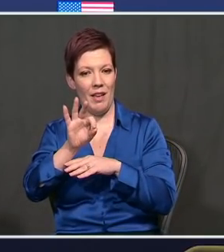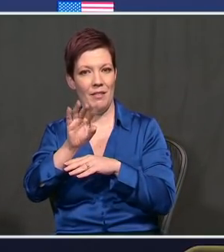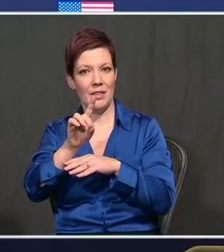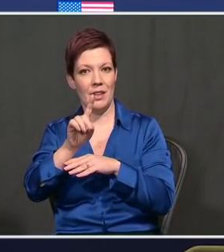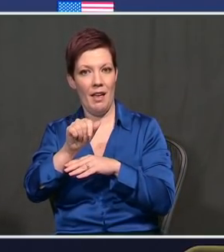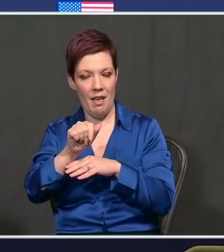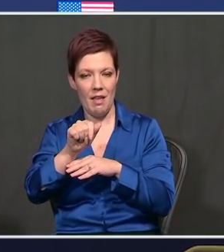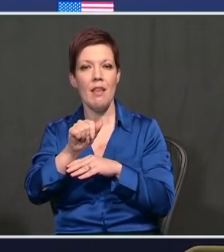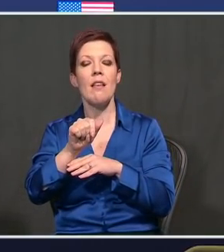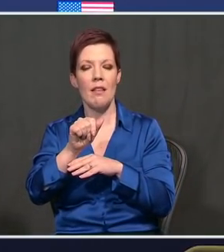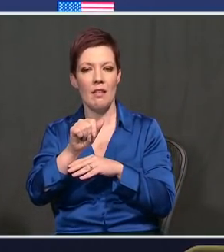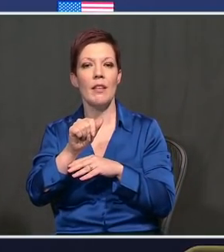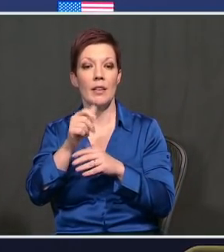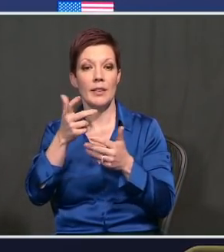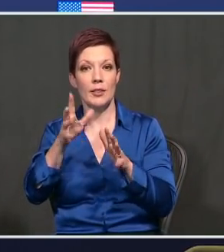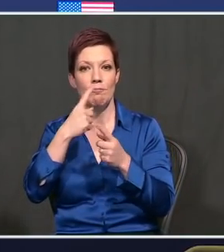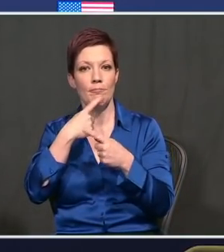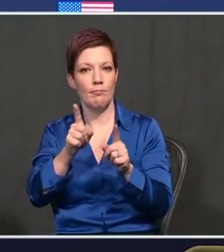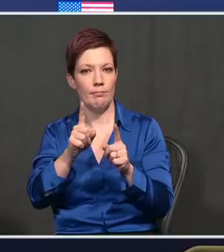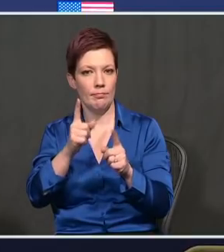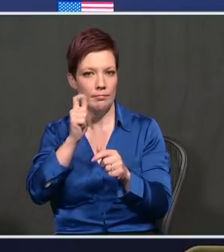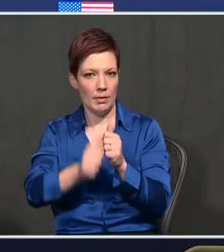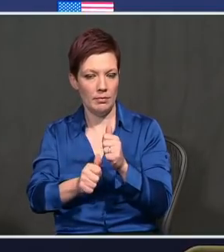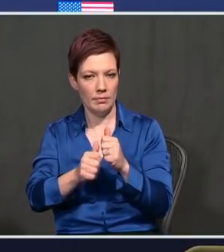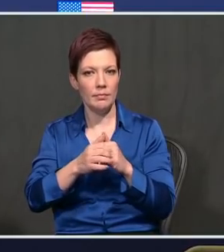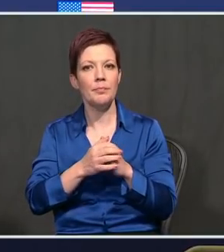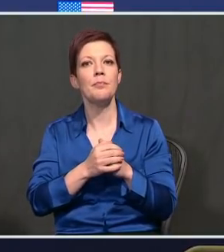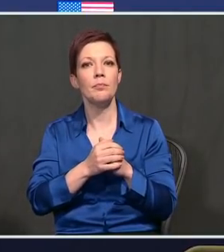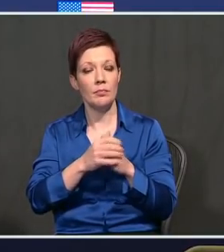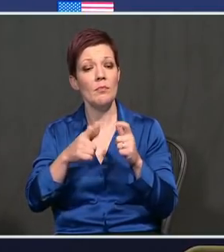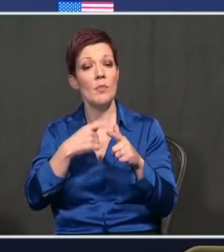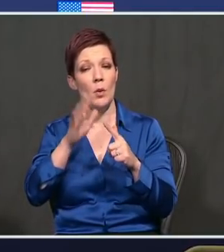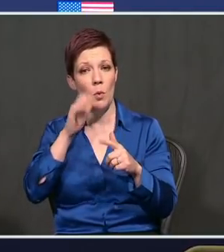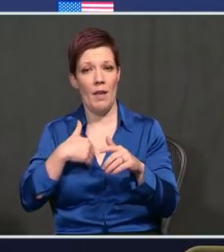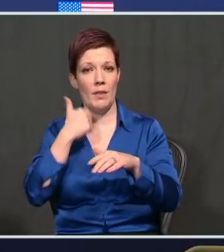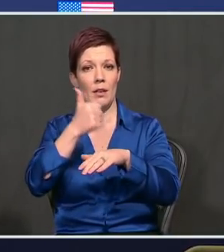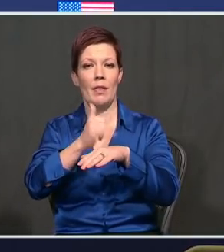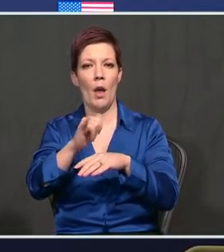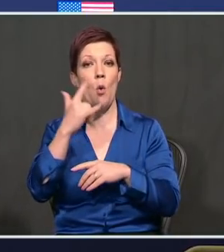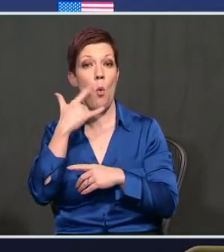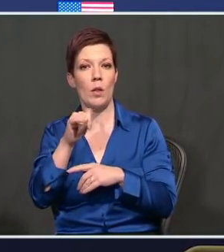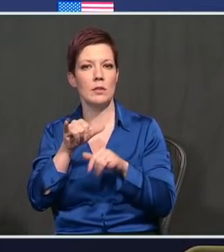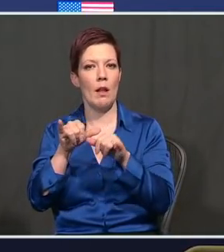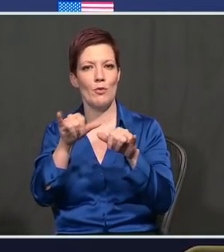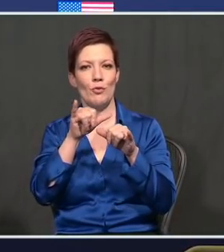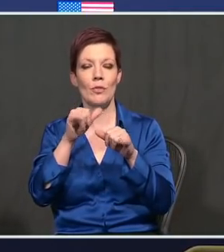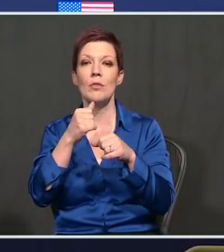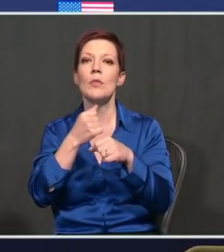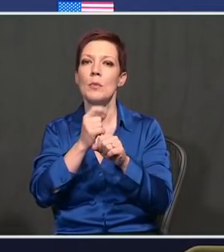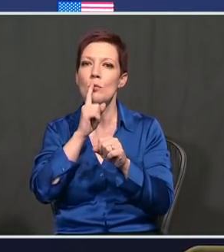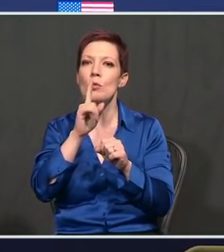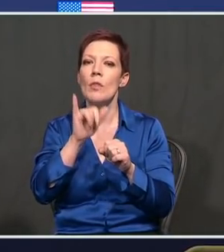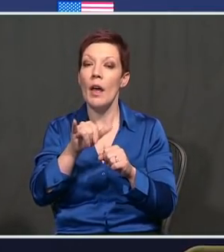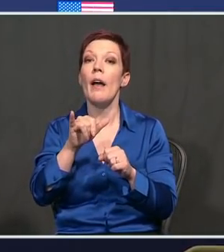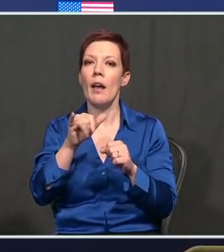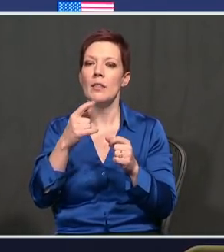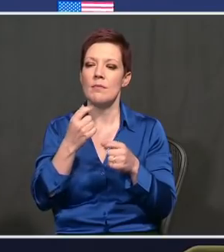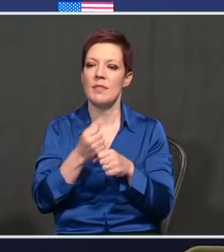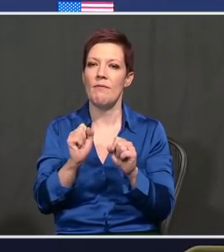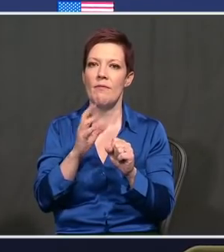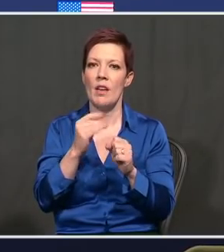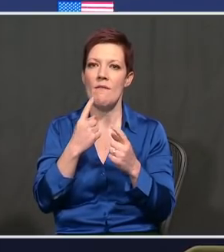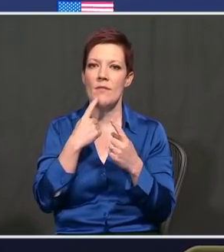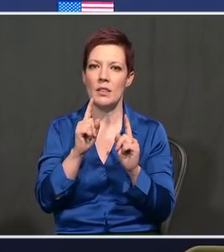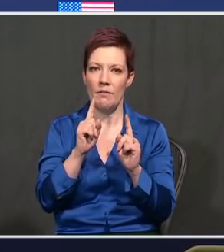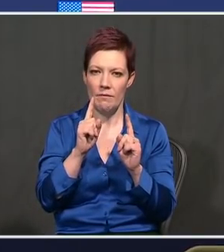Peter Marks will discuss the rigorous gold standard process the FDA is using to ensure the vaccines are safe and effective. Admiral